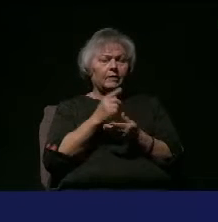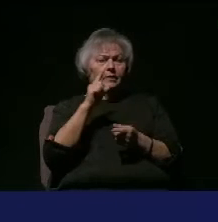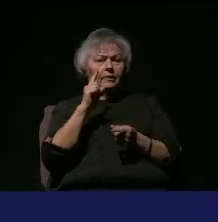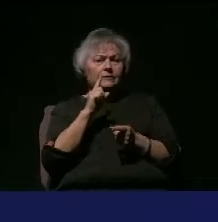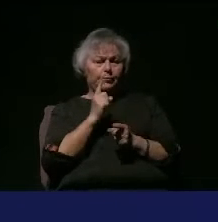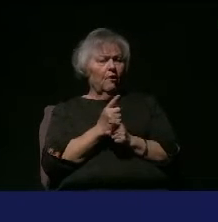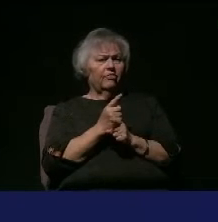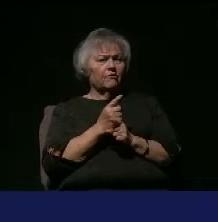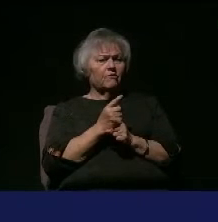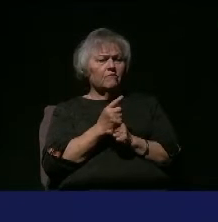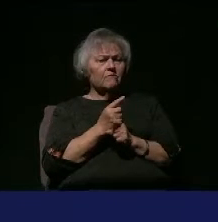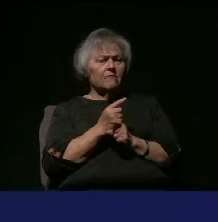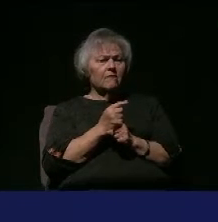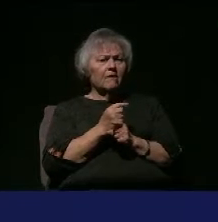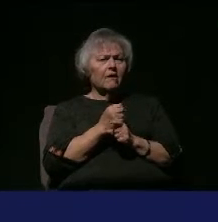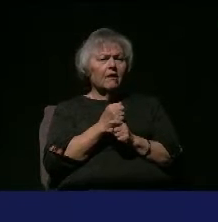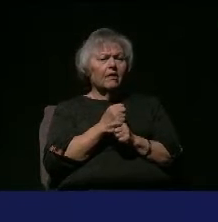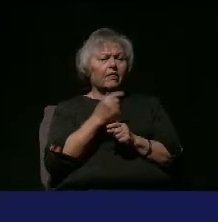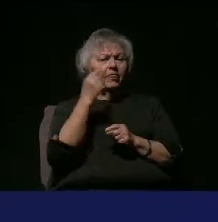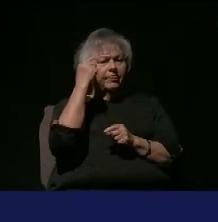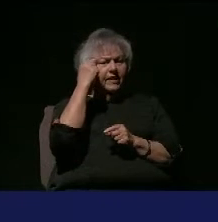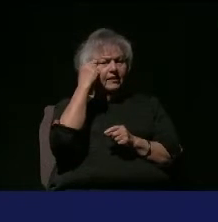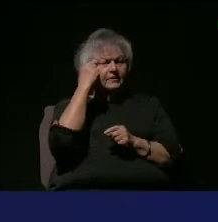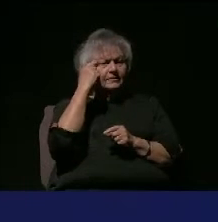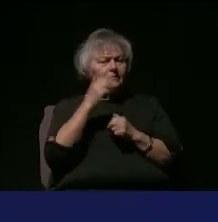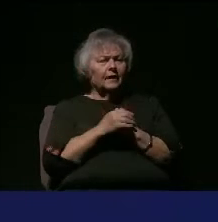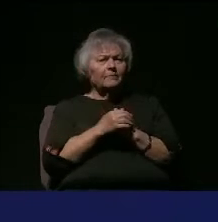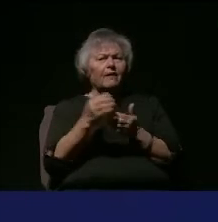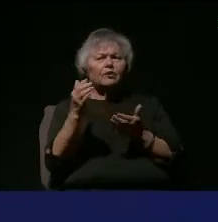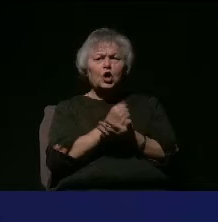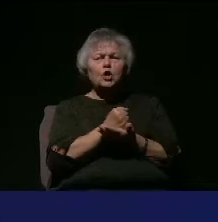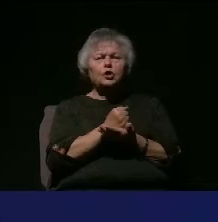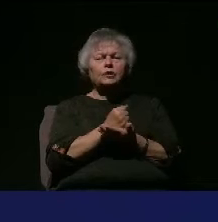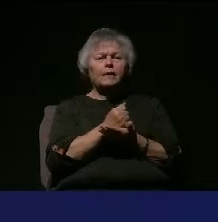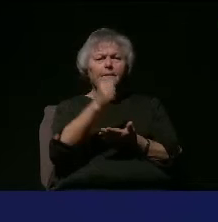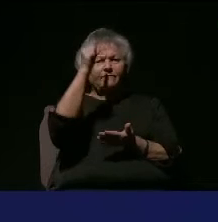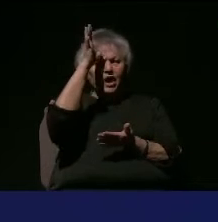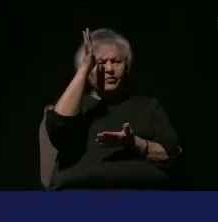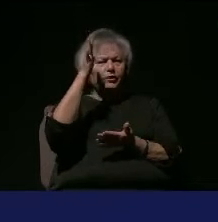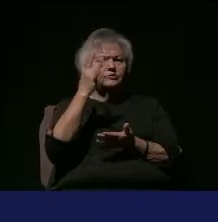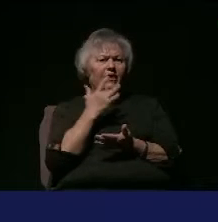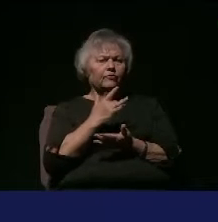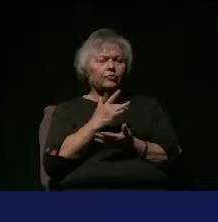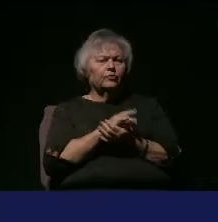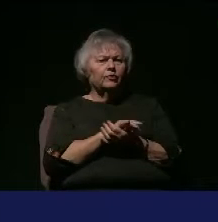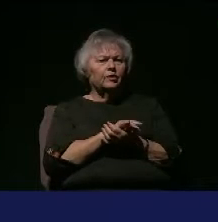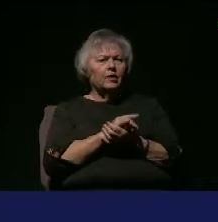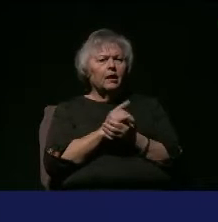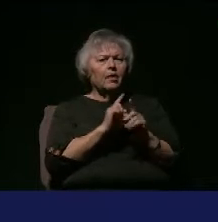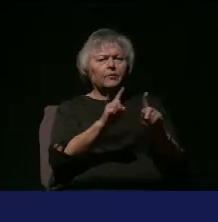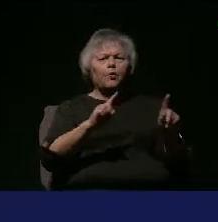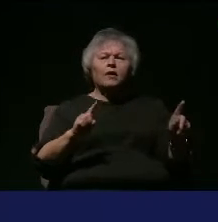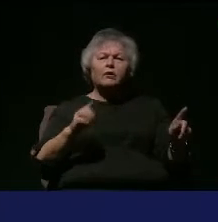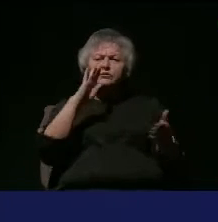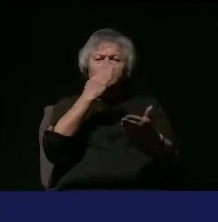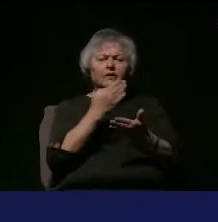deserved, because the older brother believed that he had earned God's favor. And there's good news for you today. The good news is we don't earn